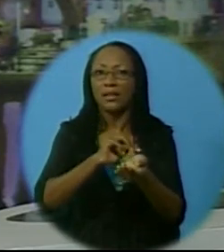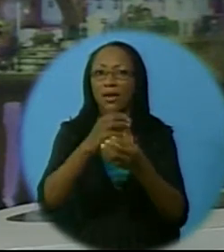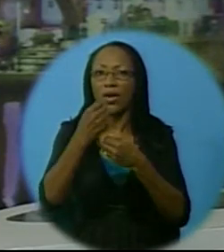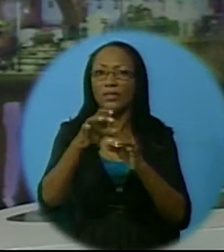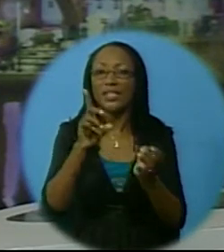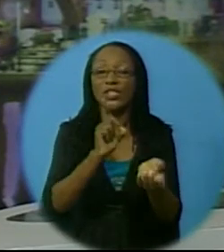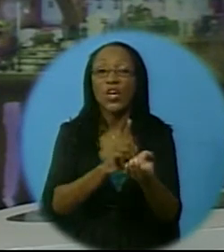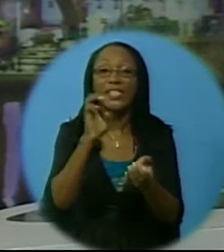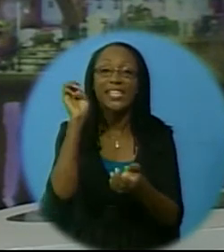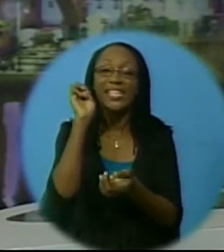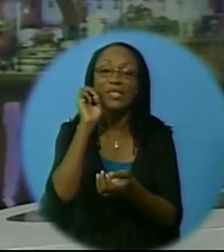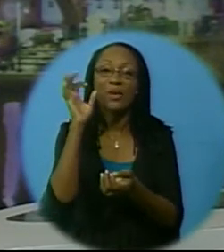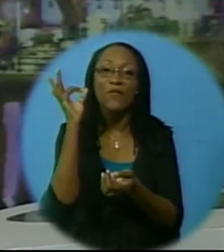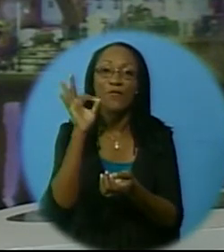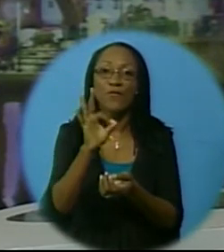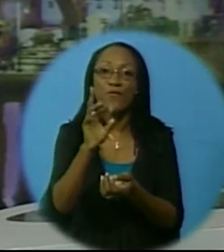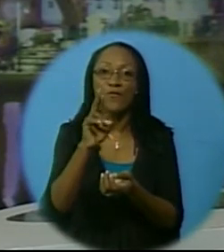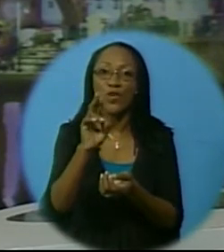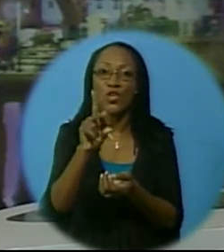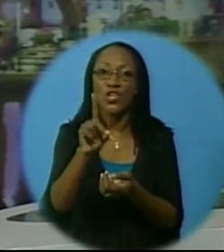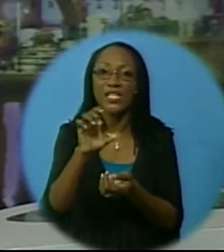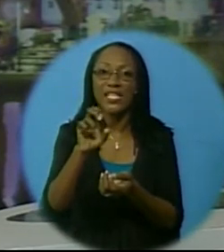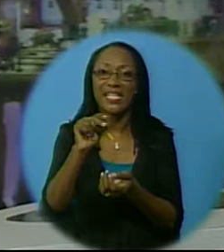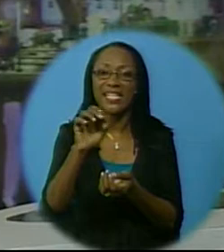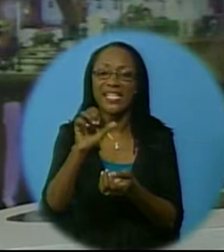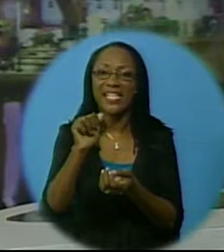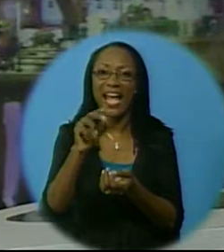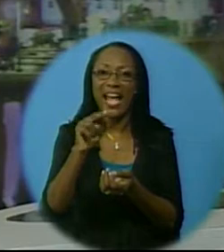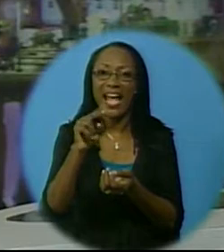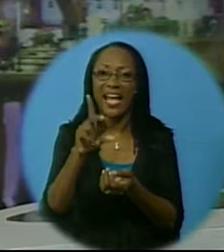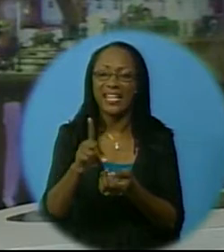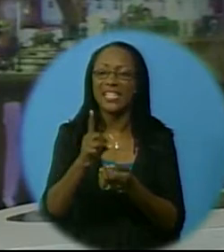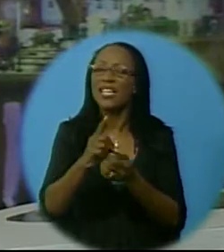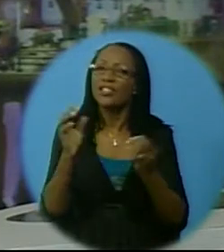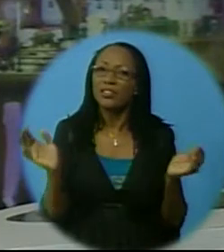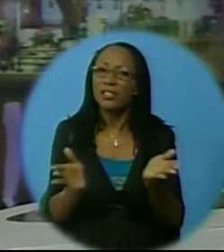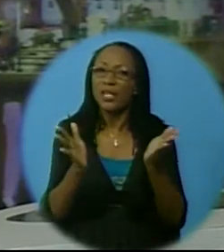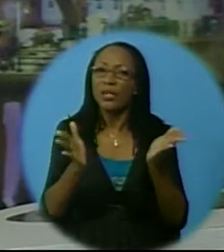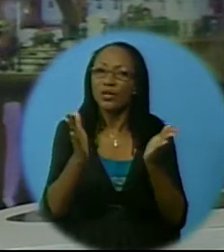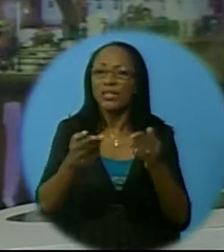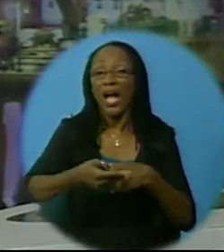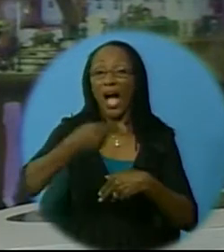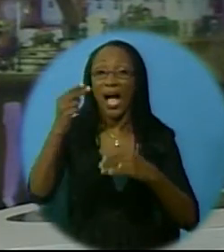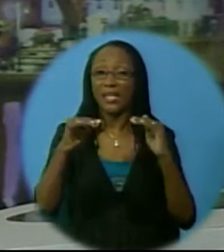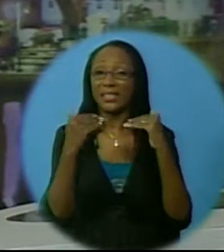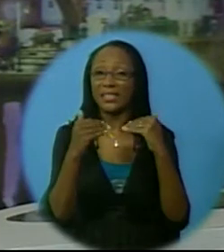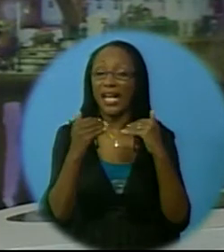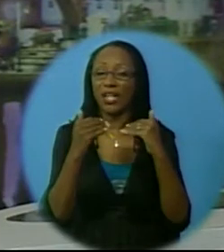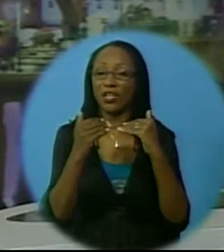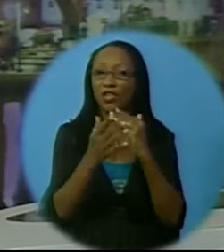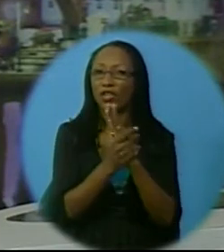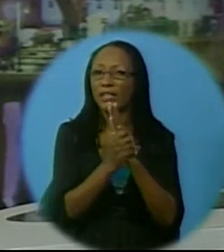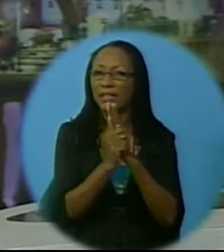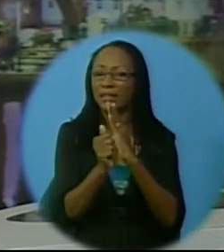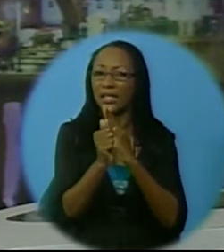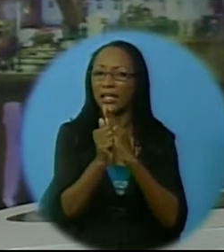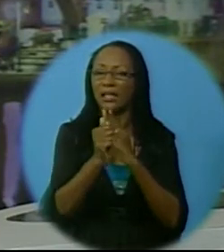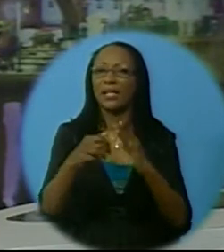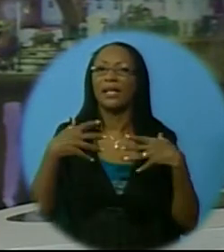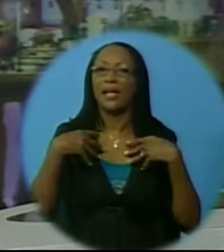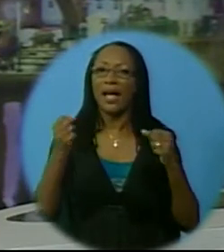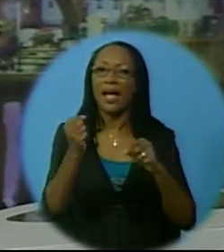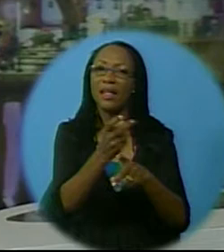who has urged local officials to maintain the high standards of healthcare on the island. A number of health professionals turned out to